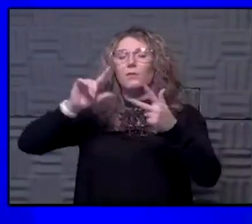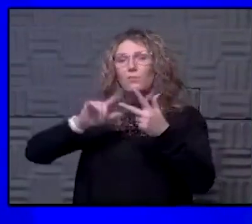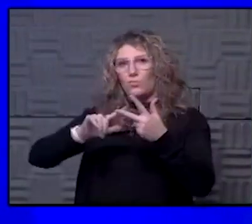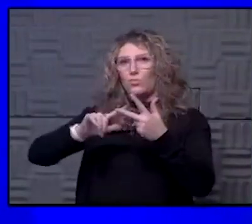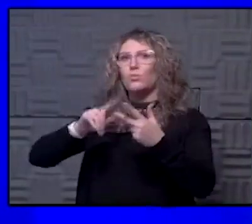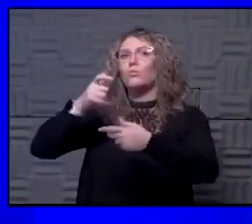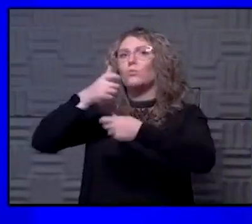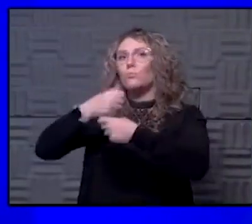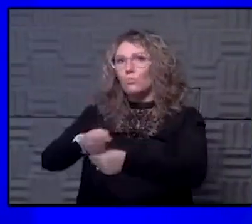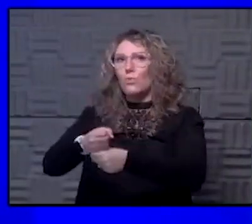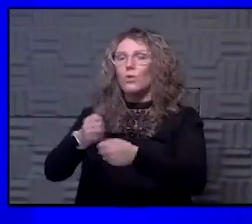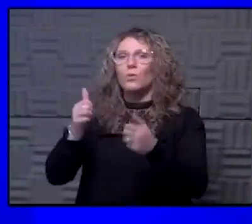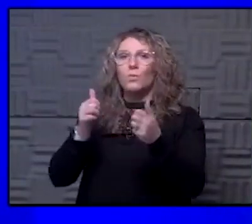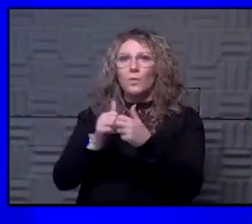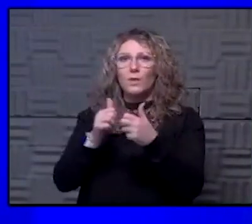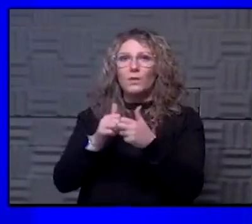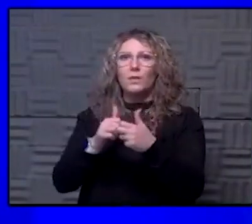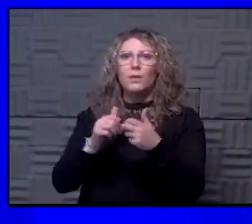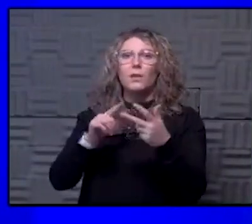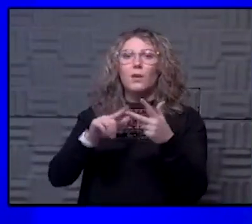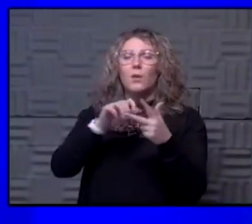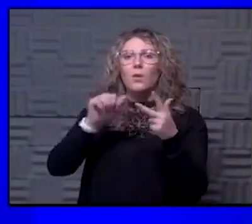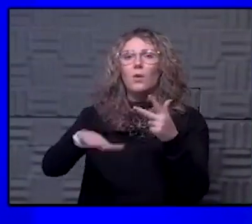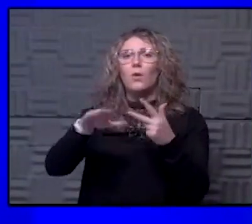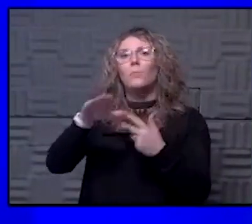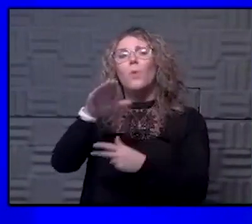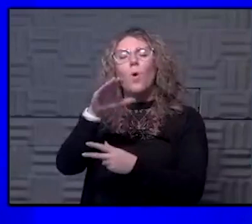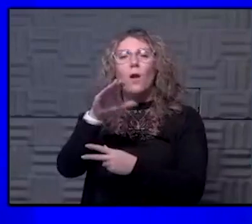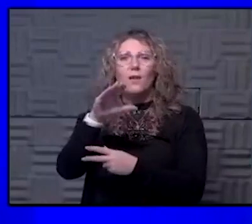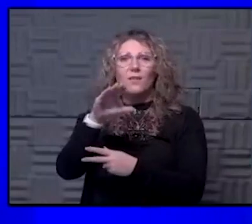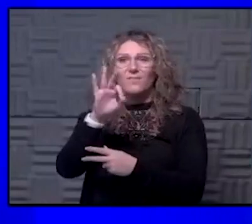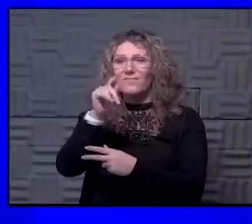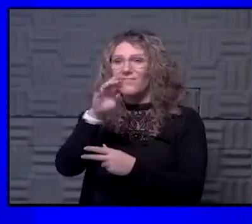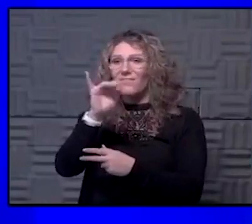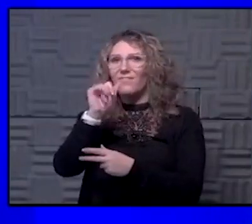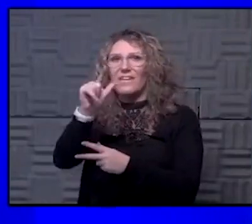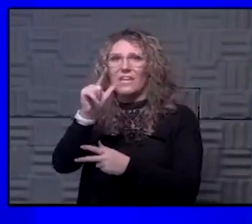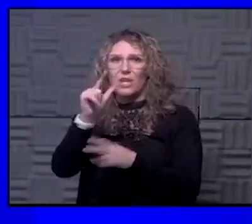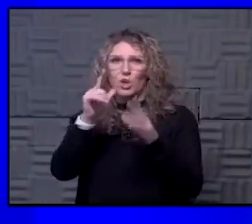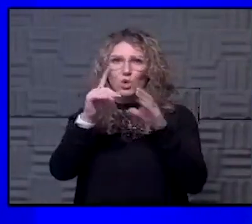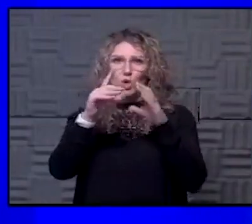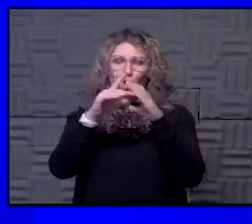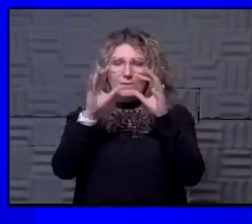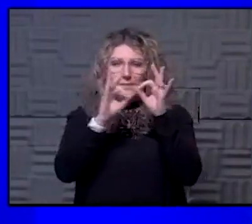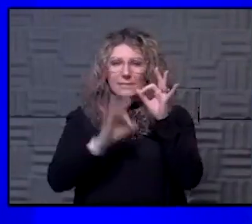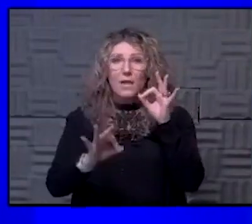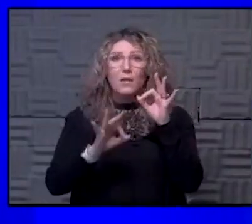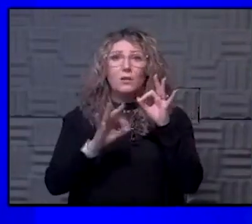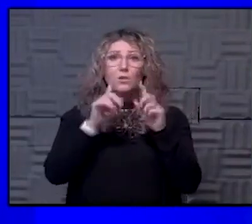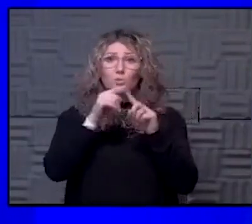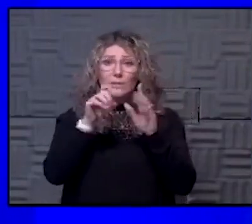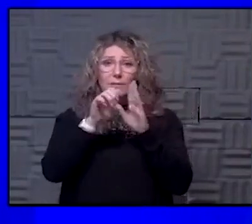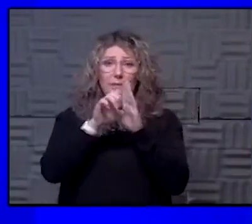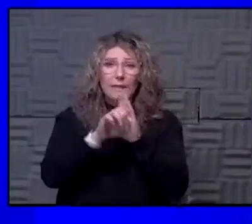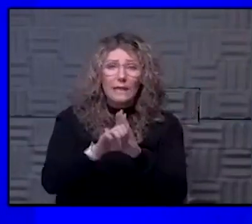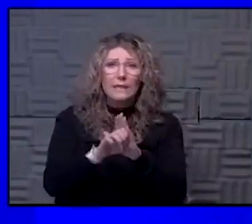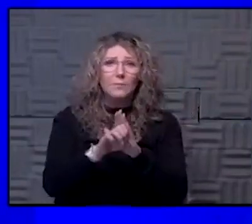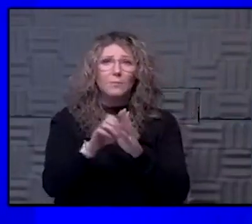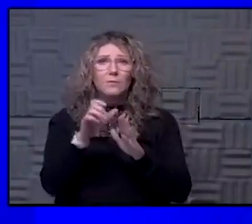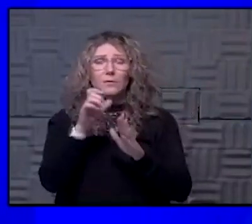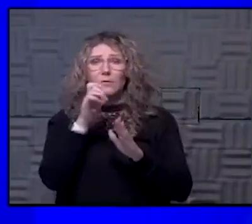production is with aborted fetal cells. So basically what they say is that when ethically